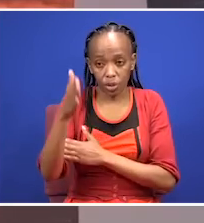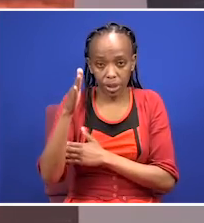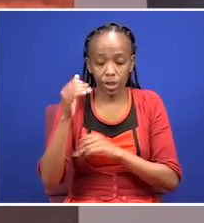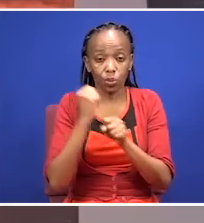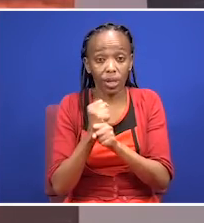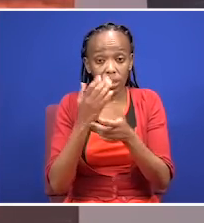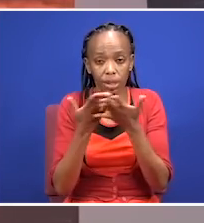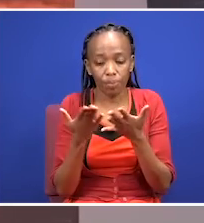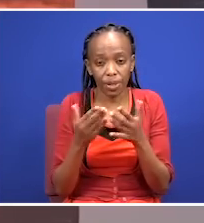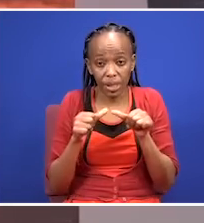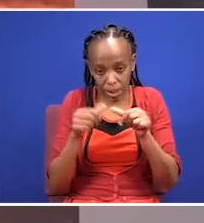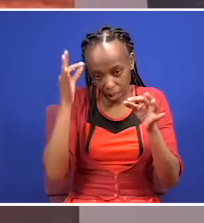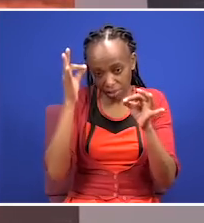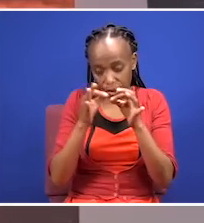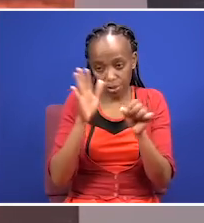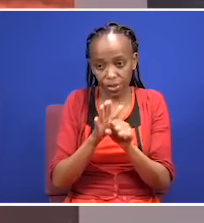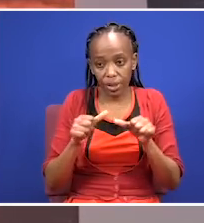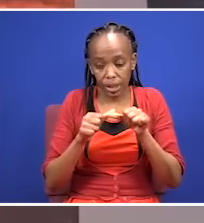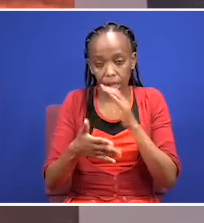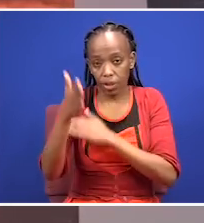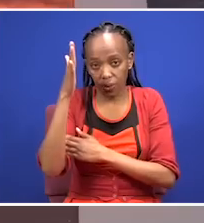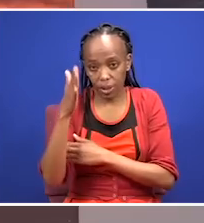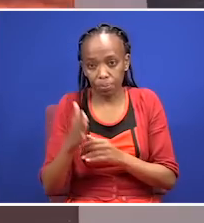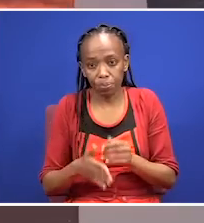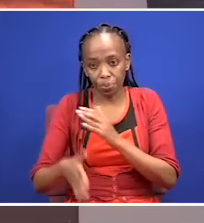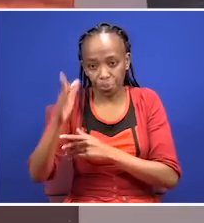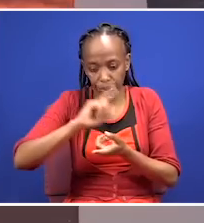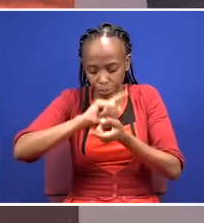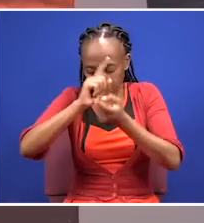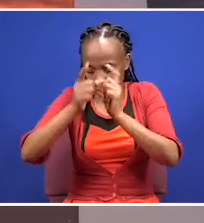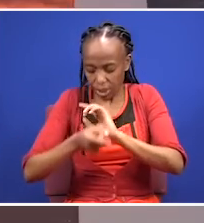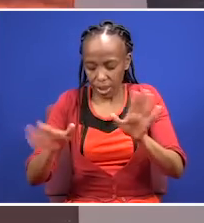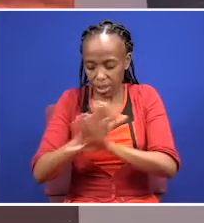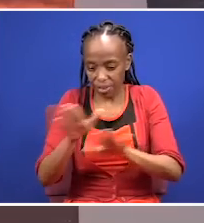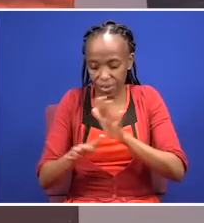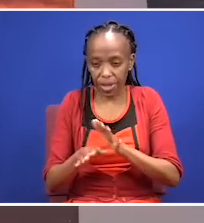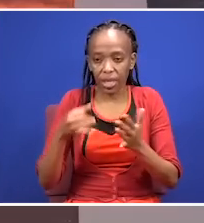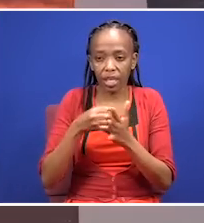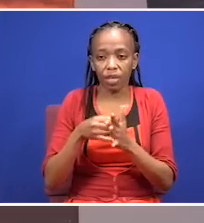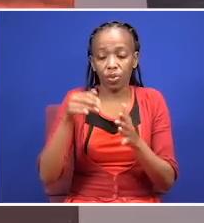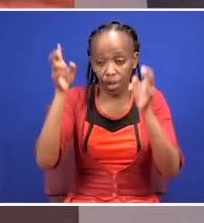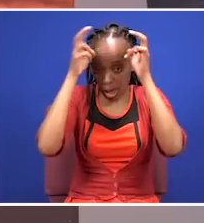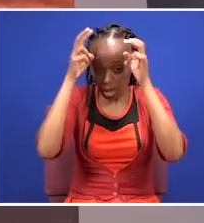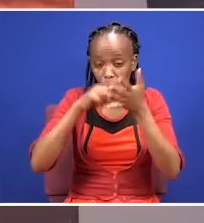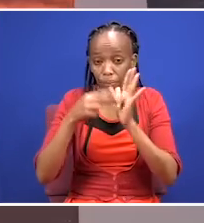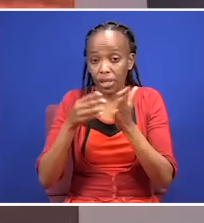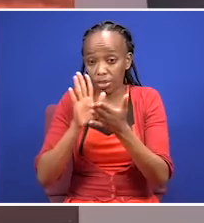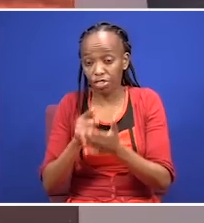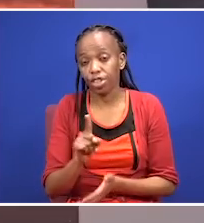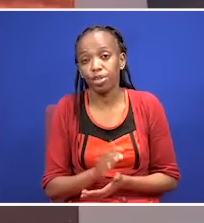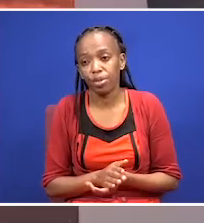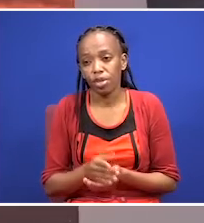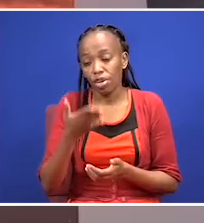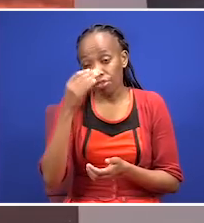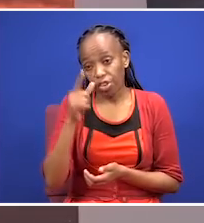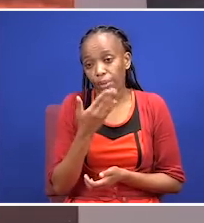something remain faithful remain godly he will turn everything around including the even meant for you